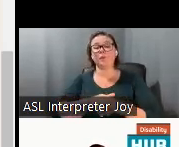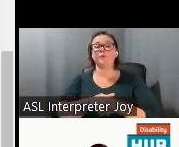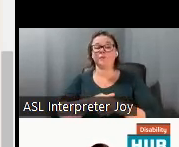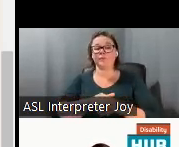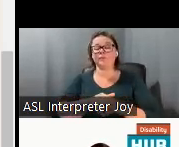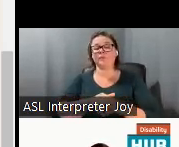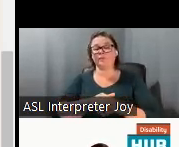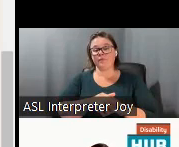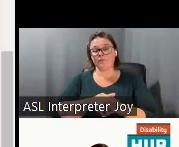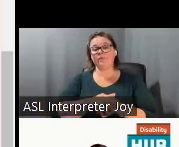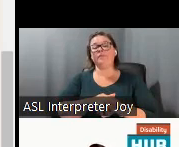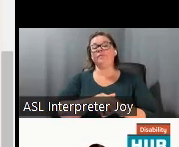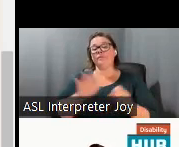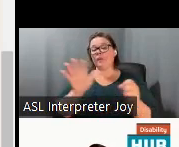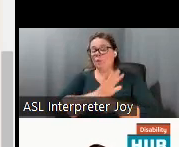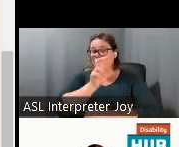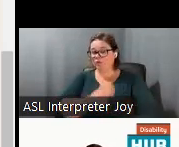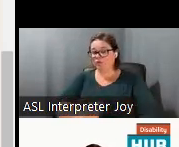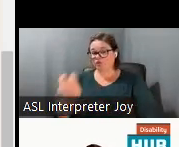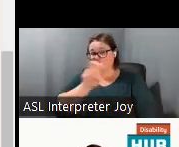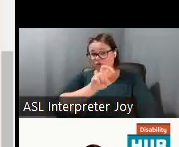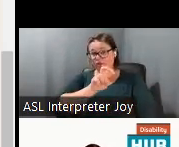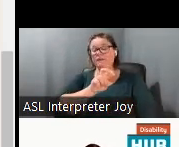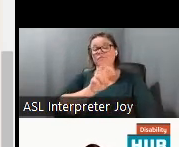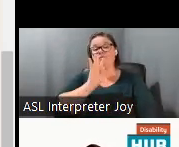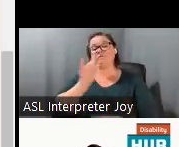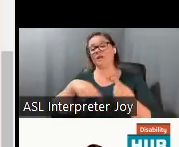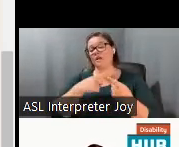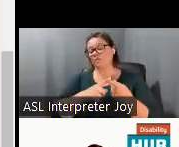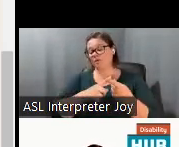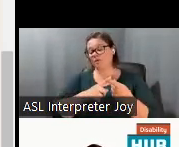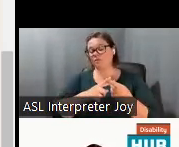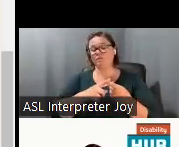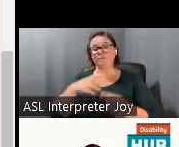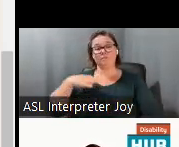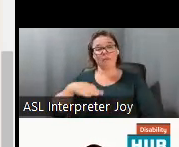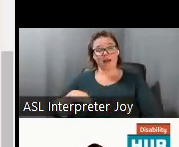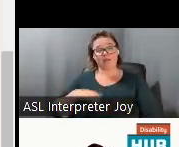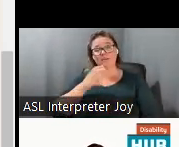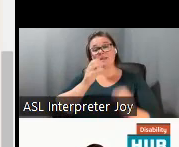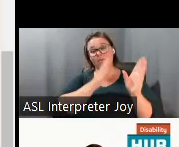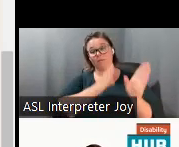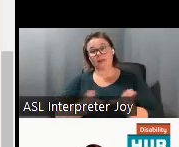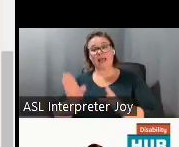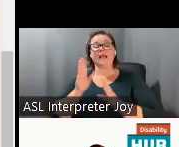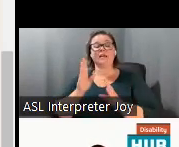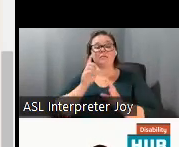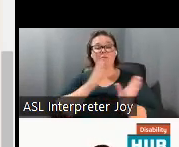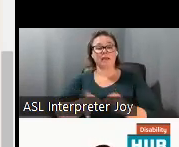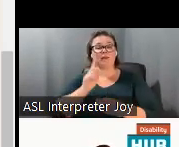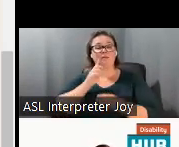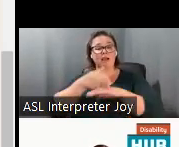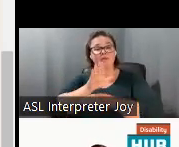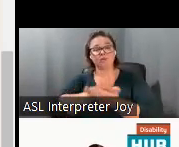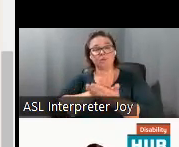the whole journey of talking about benefits and planning for after school,